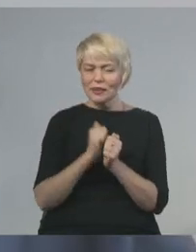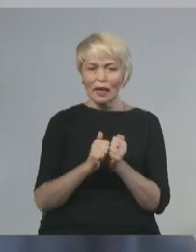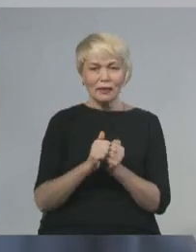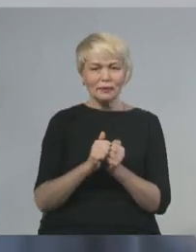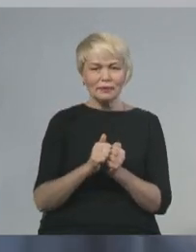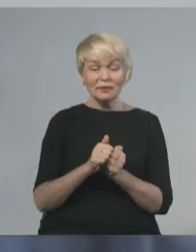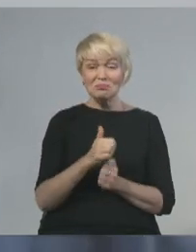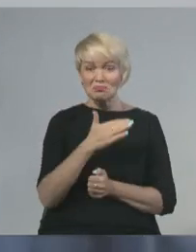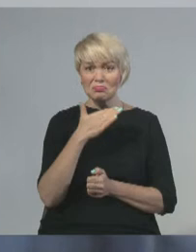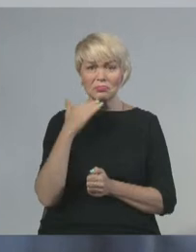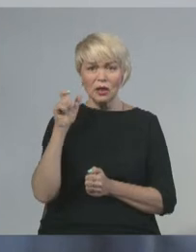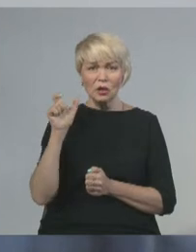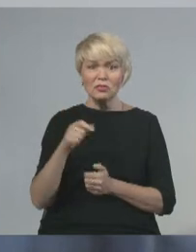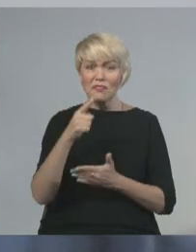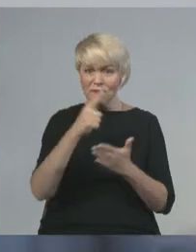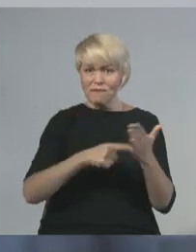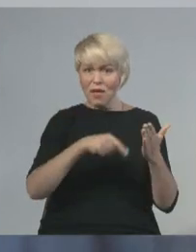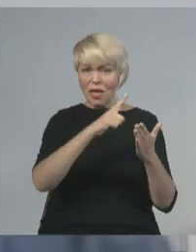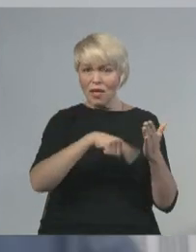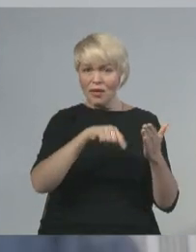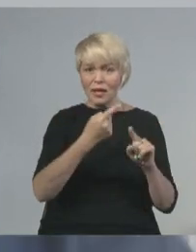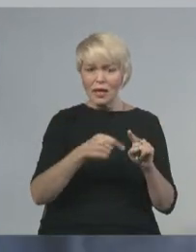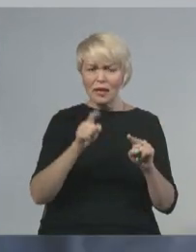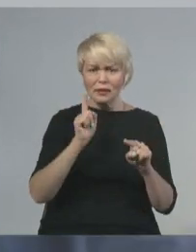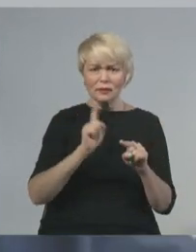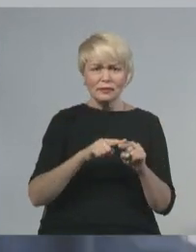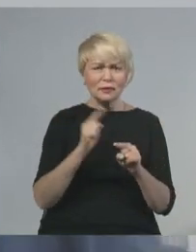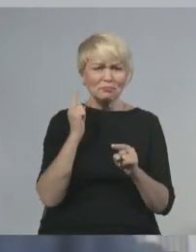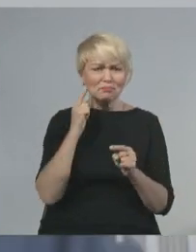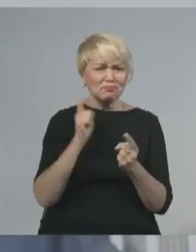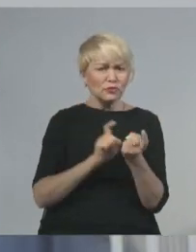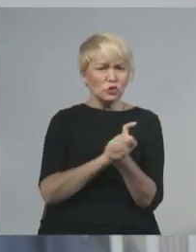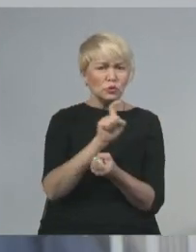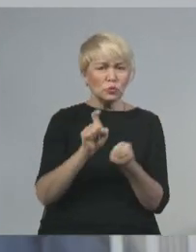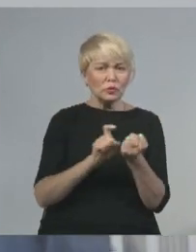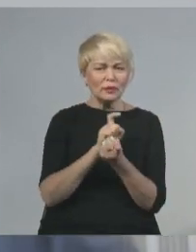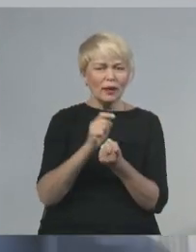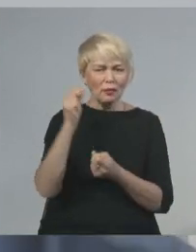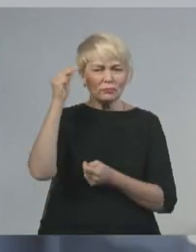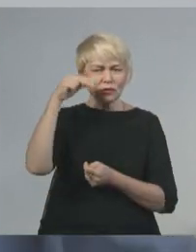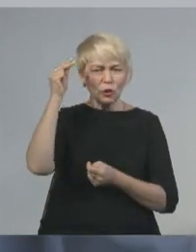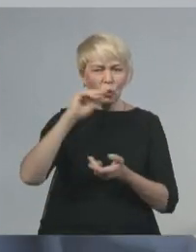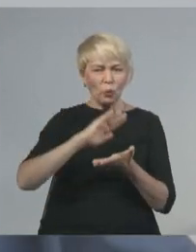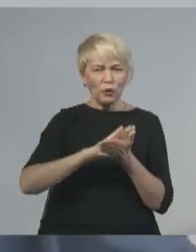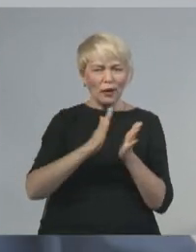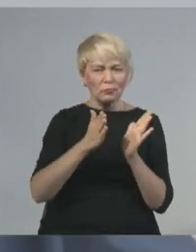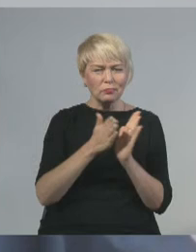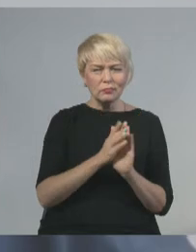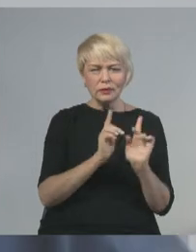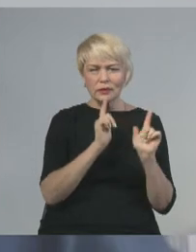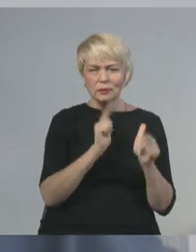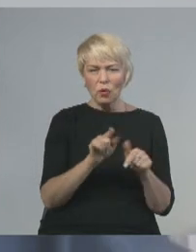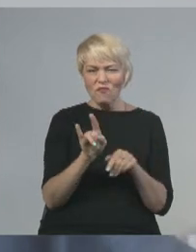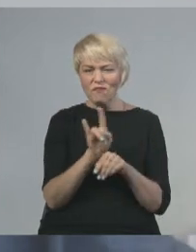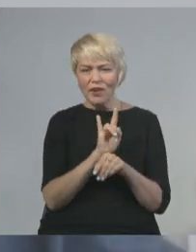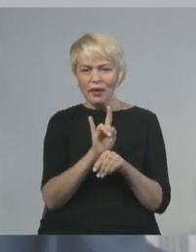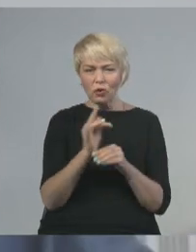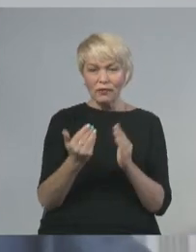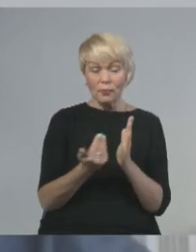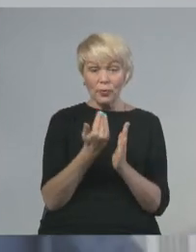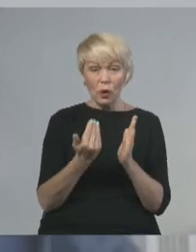um conspiration conservation of theories and fake news and stuff like that um so yes there was there